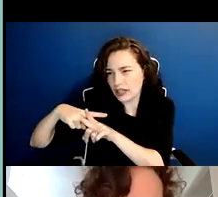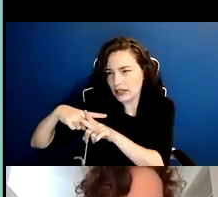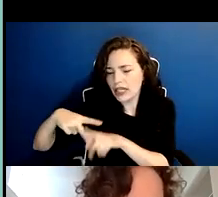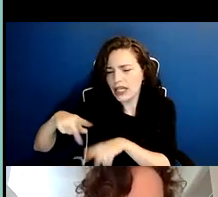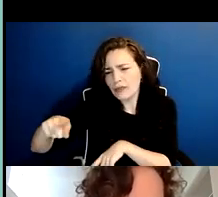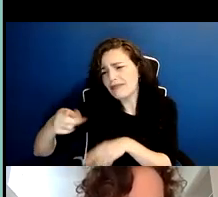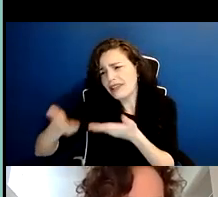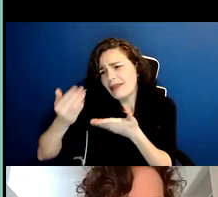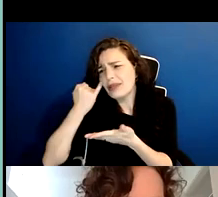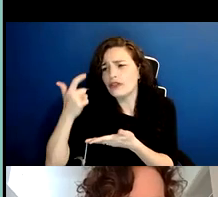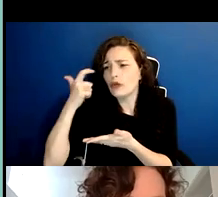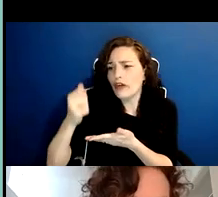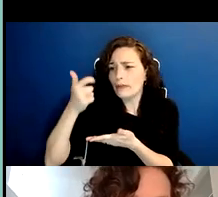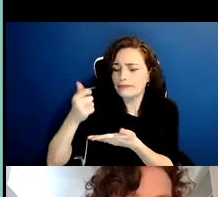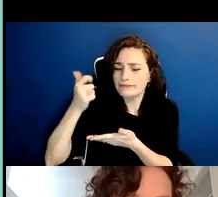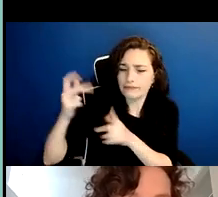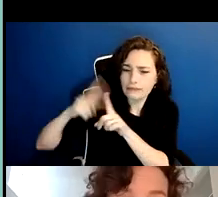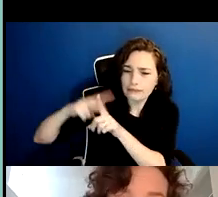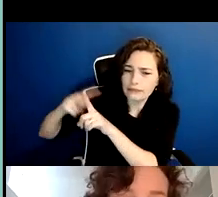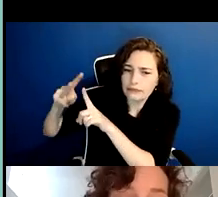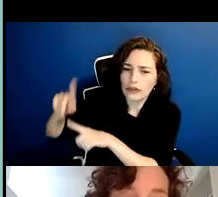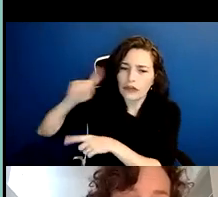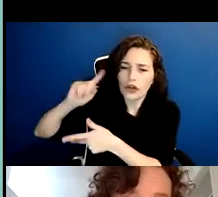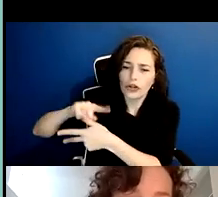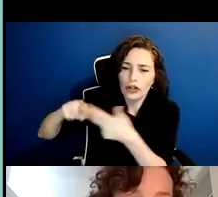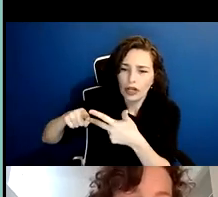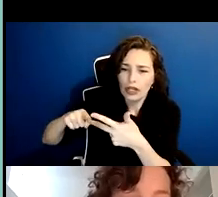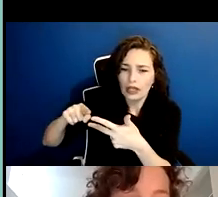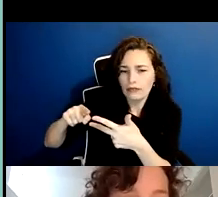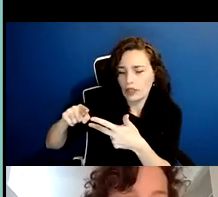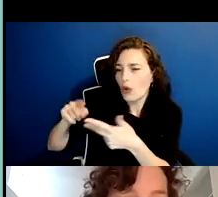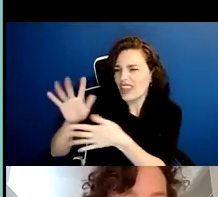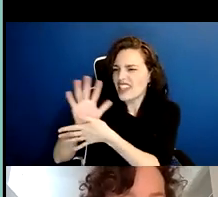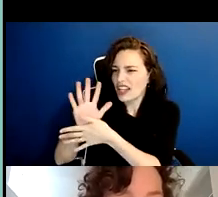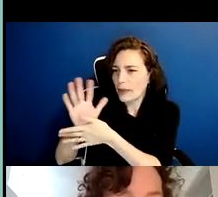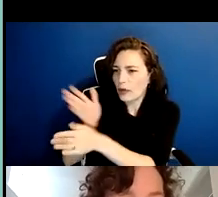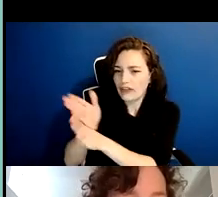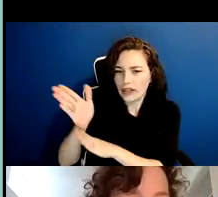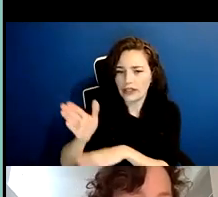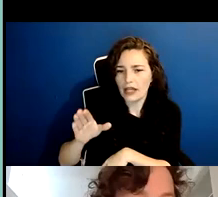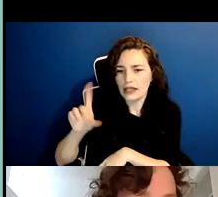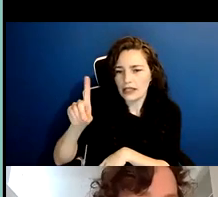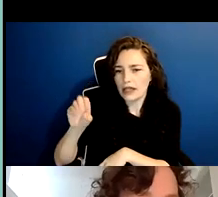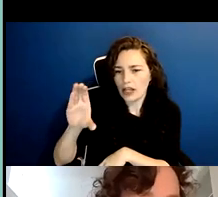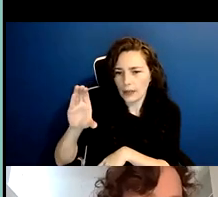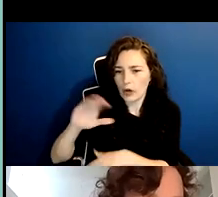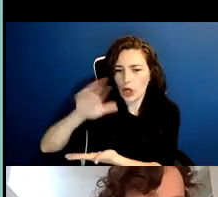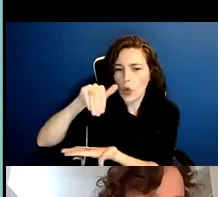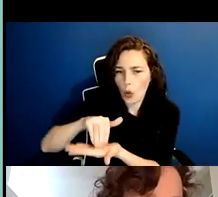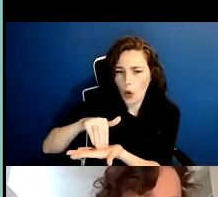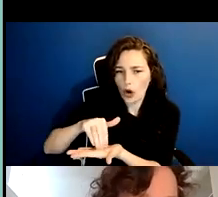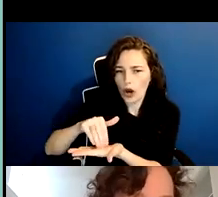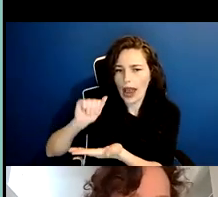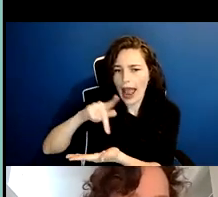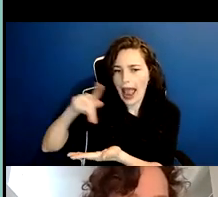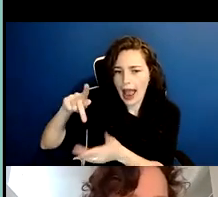least through the documentary field, you've heard of the Documentary Core application. IDA, along with our partners at Sundance